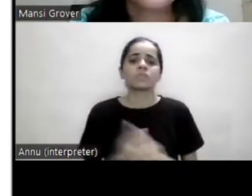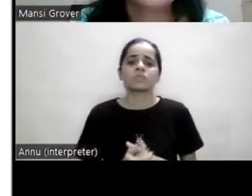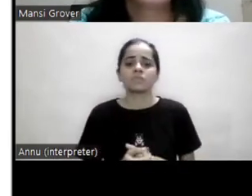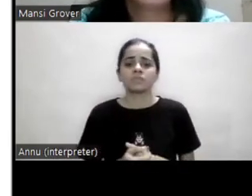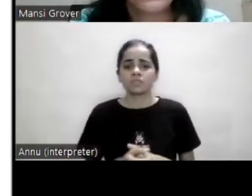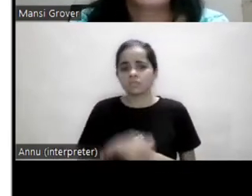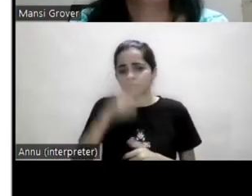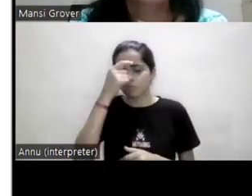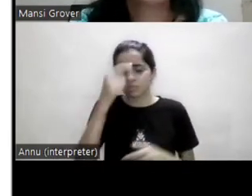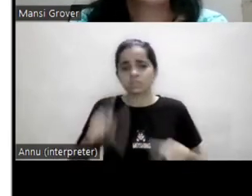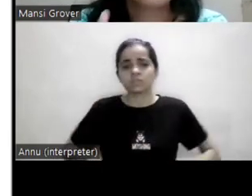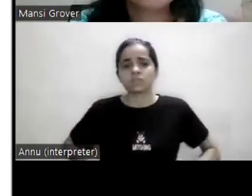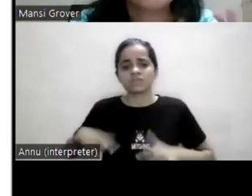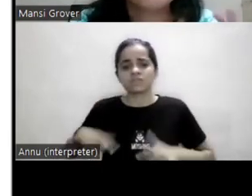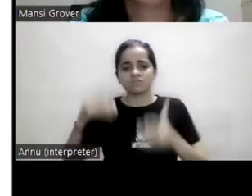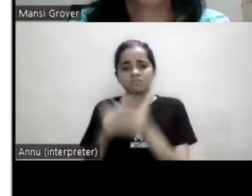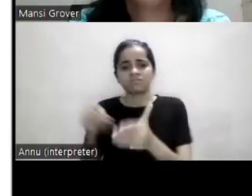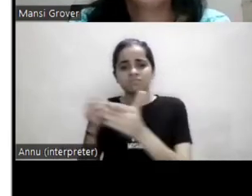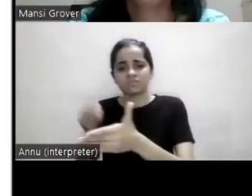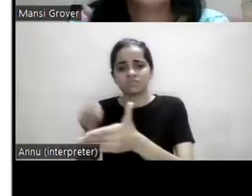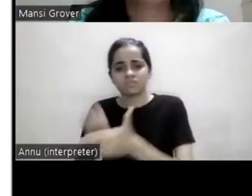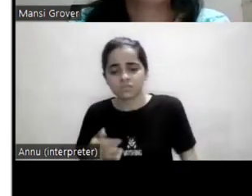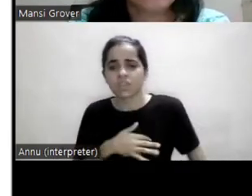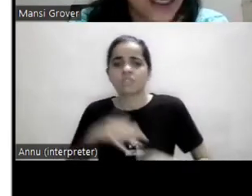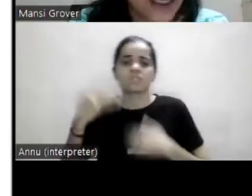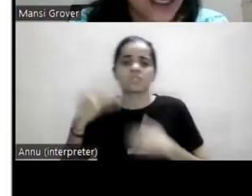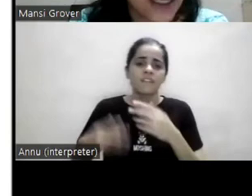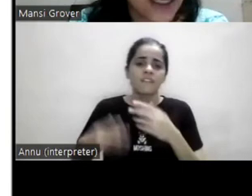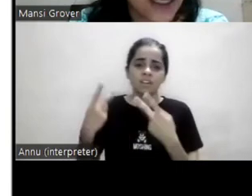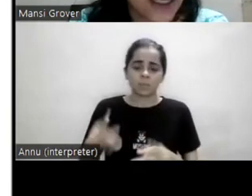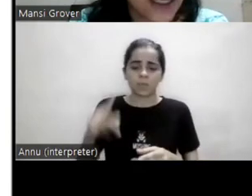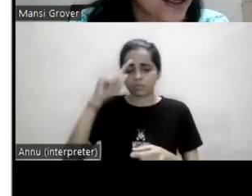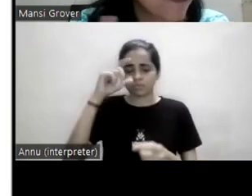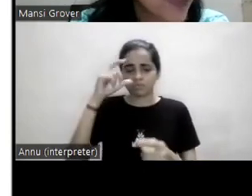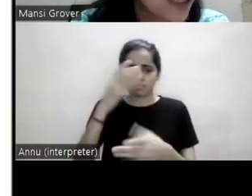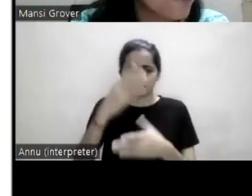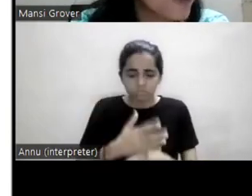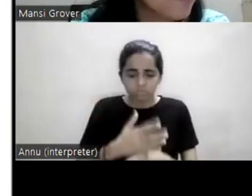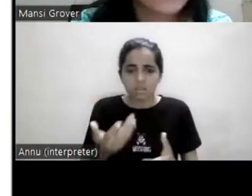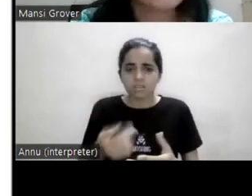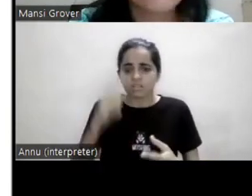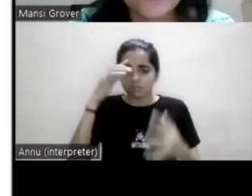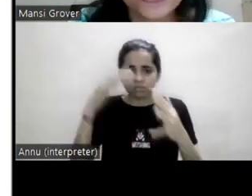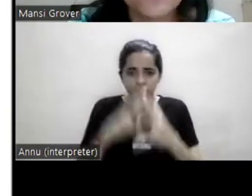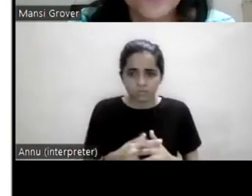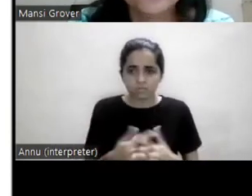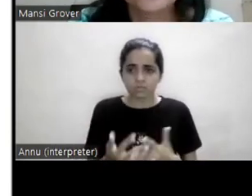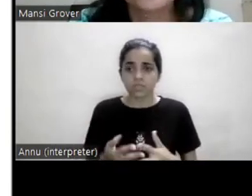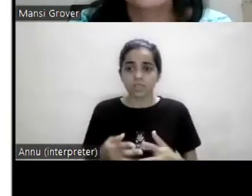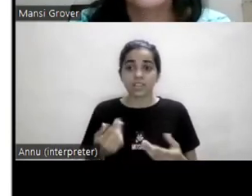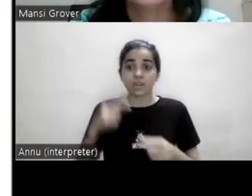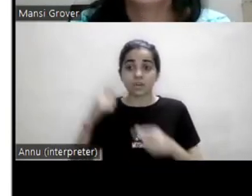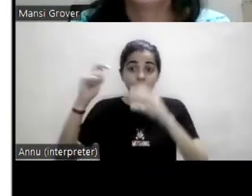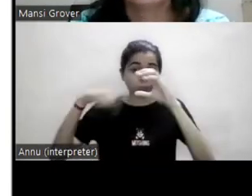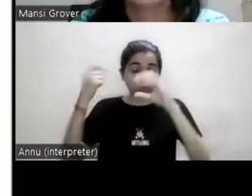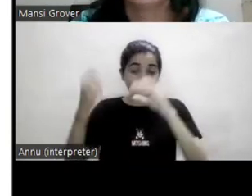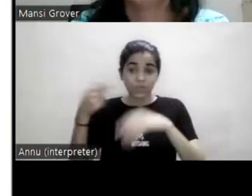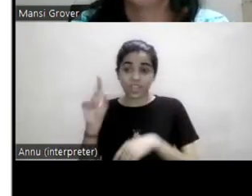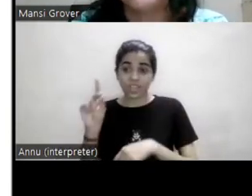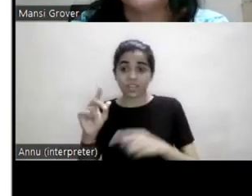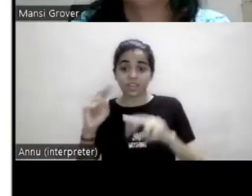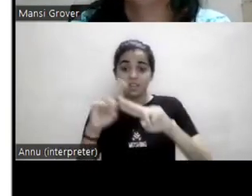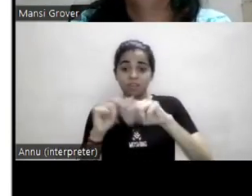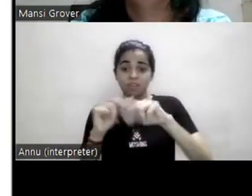could be read as, you know, a film under the disability studies lens. In a film like Fashion, where, you know, you see Kangana